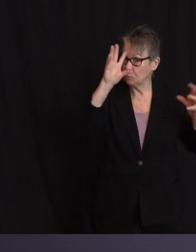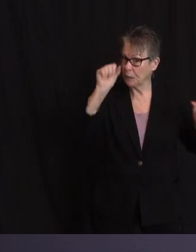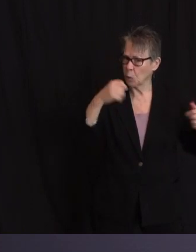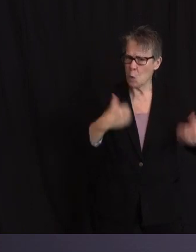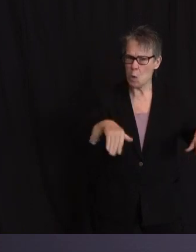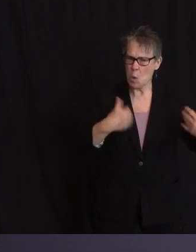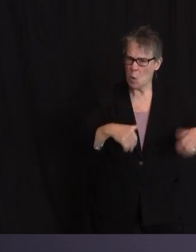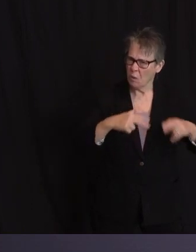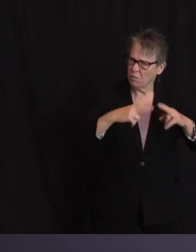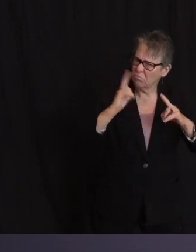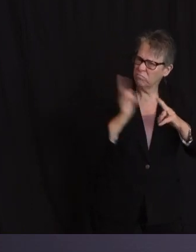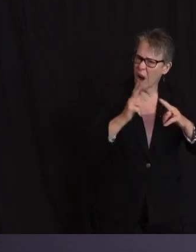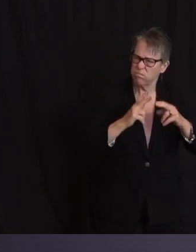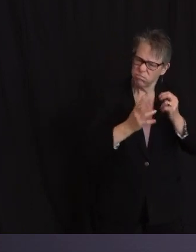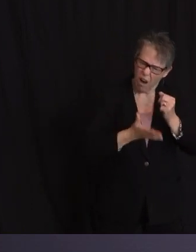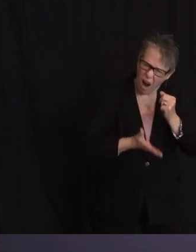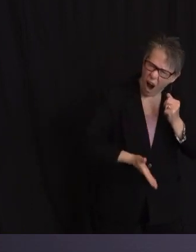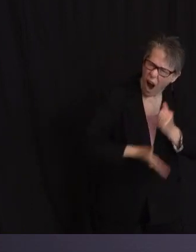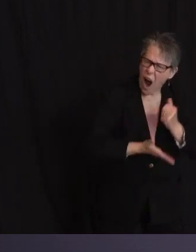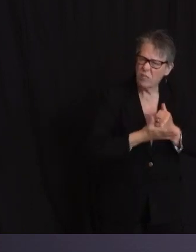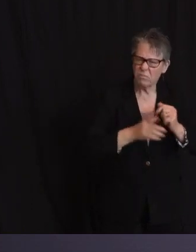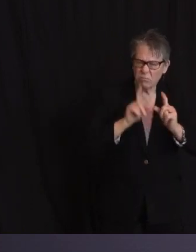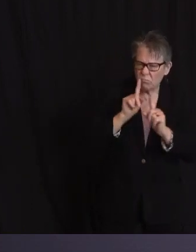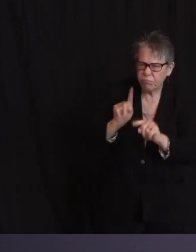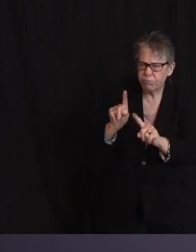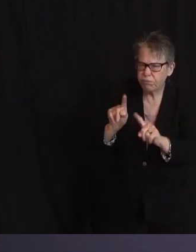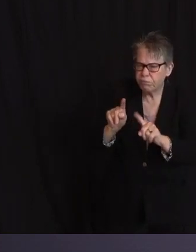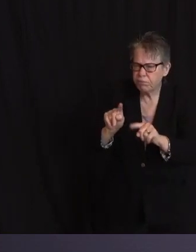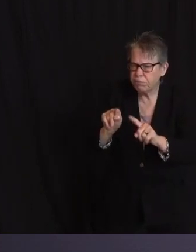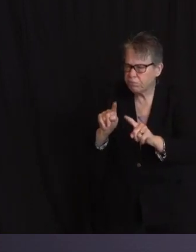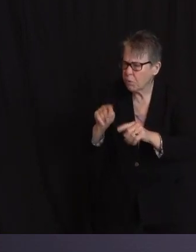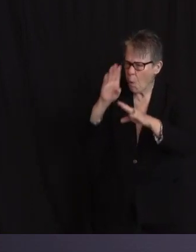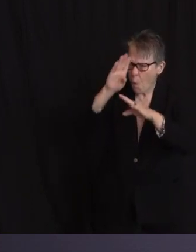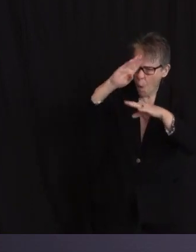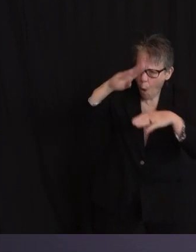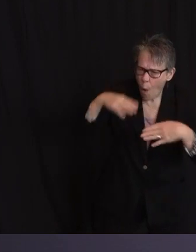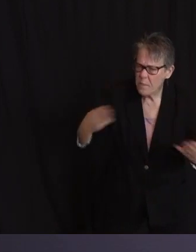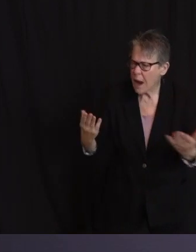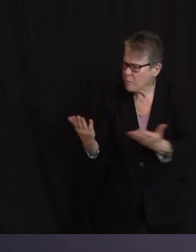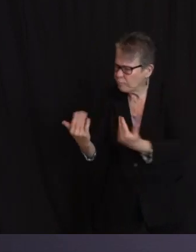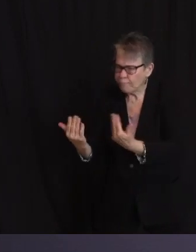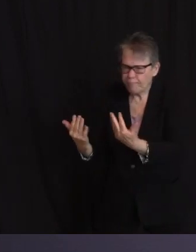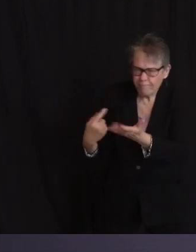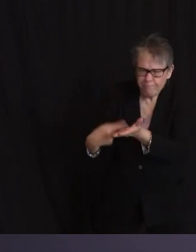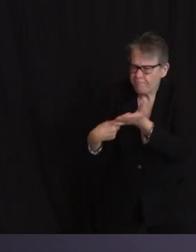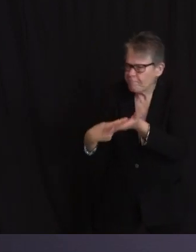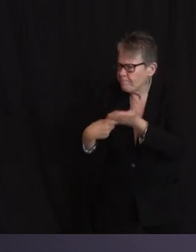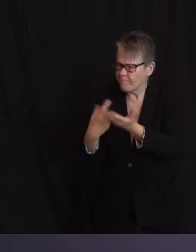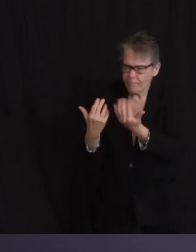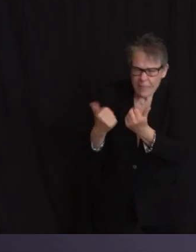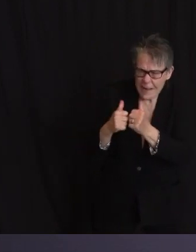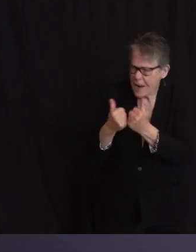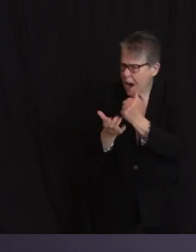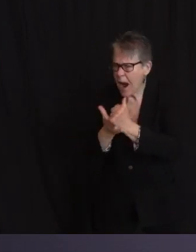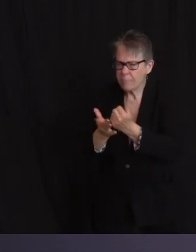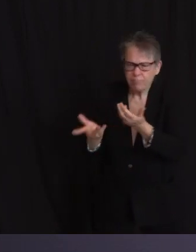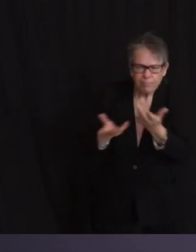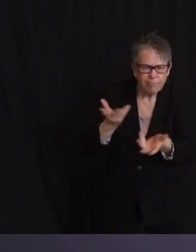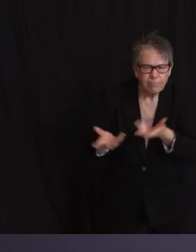been responsive. Again, we haven't gotten a fraction of what we wanted necessarily, but he has